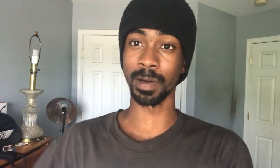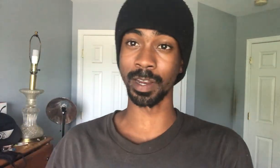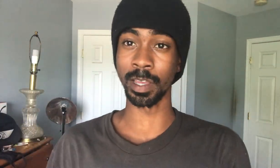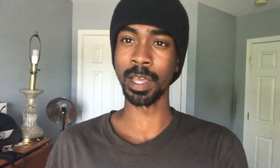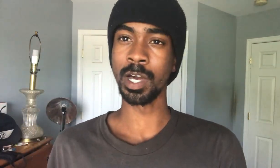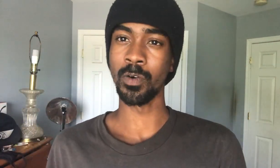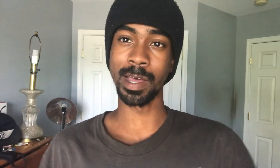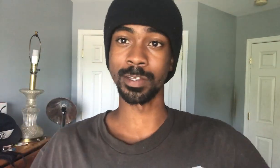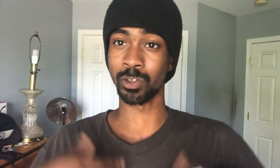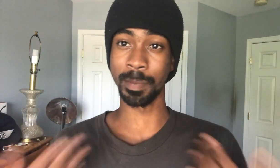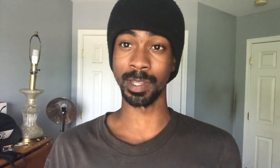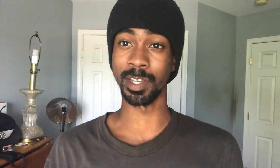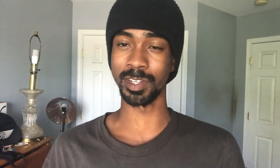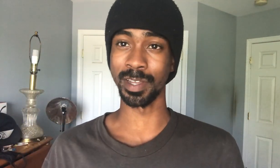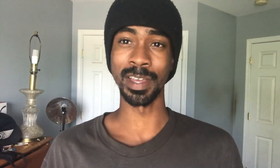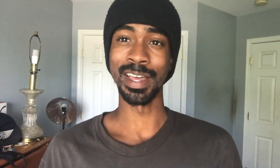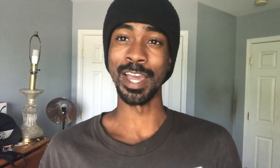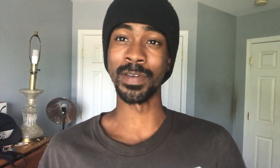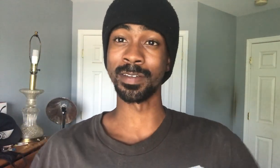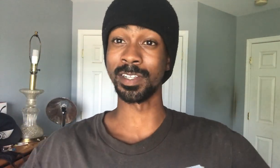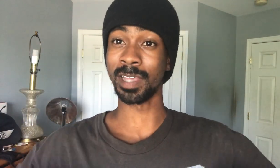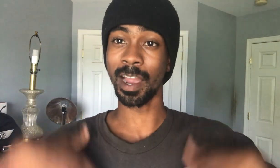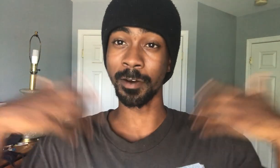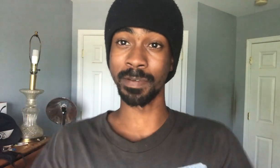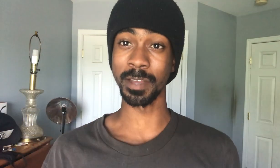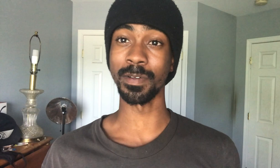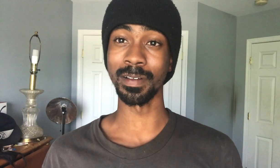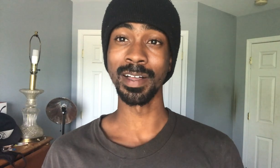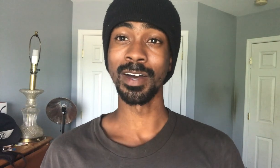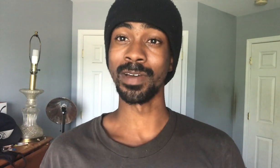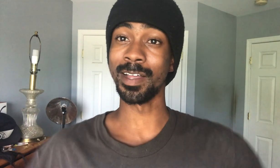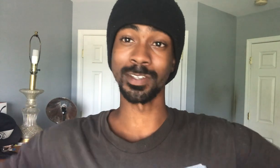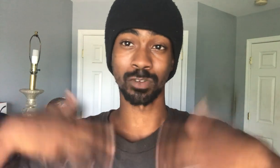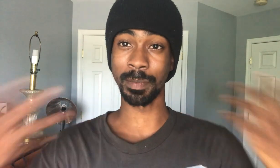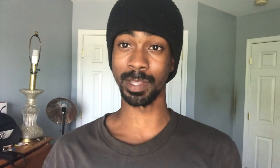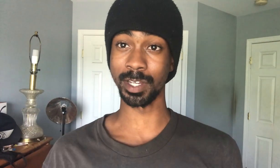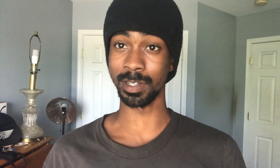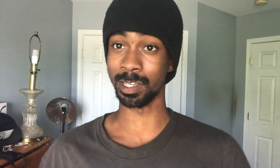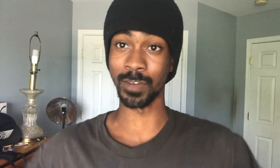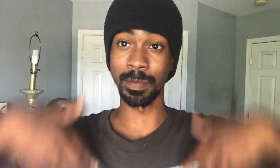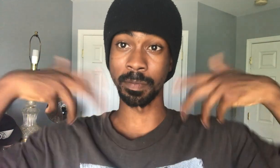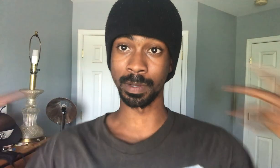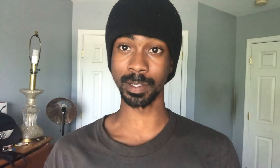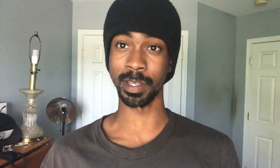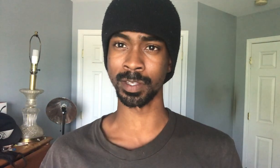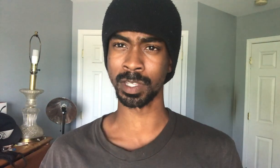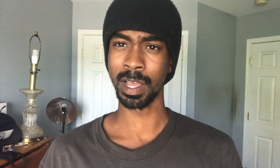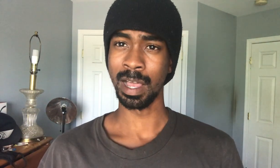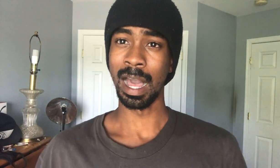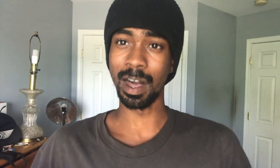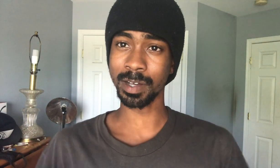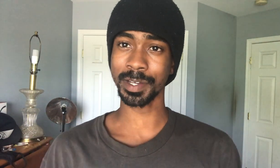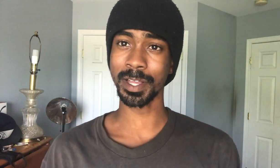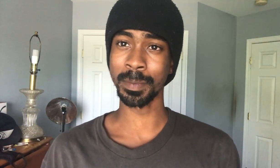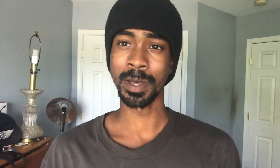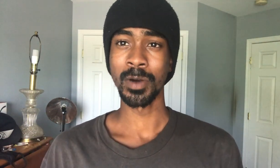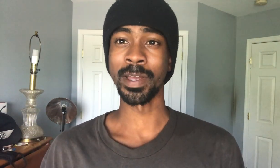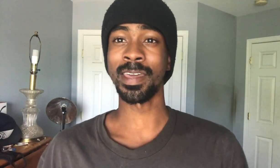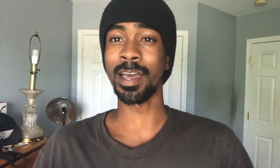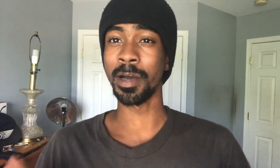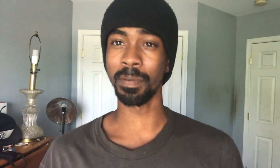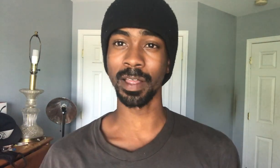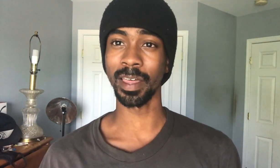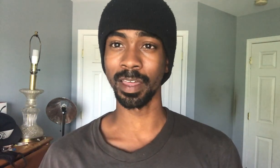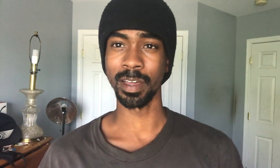to everybody without discrimination, if we could just hire people without discrimination in government buildings, how come